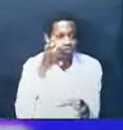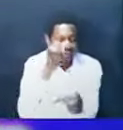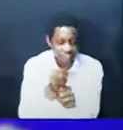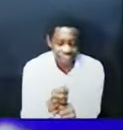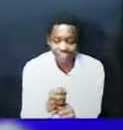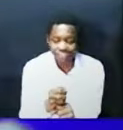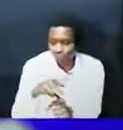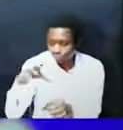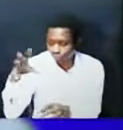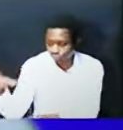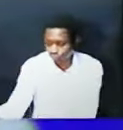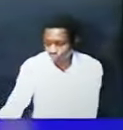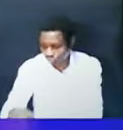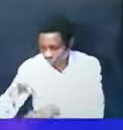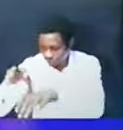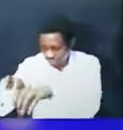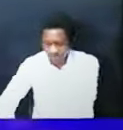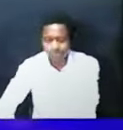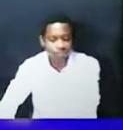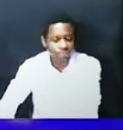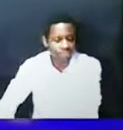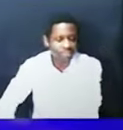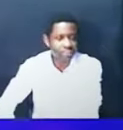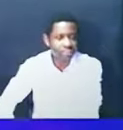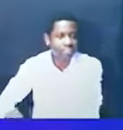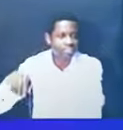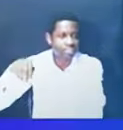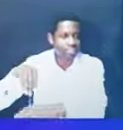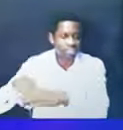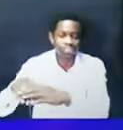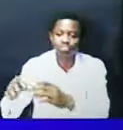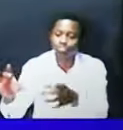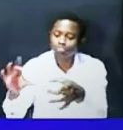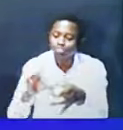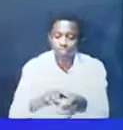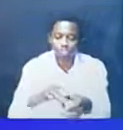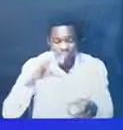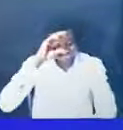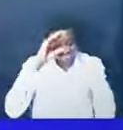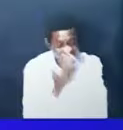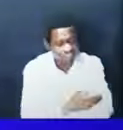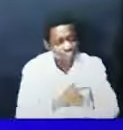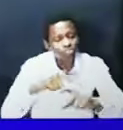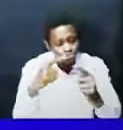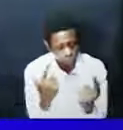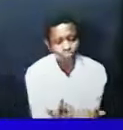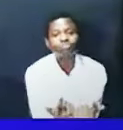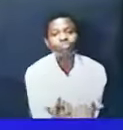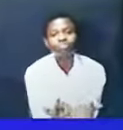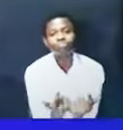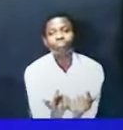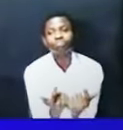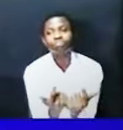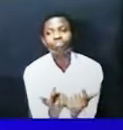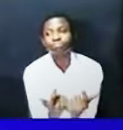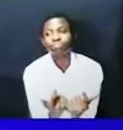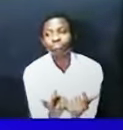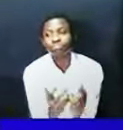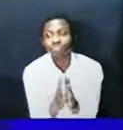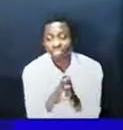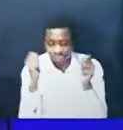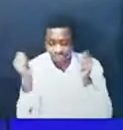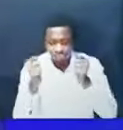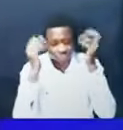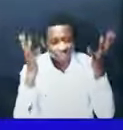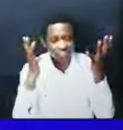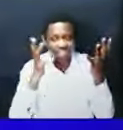no ma wo wo no emra ase se omegye wo a wo wo mra ase no na wagye yen ayema.